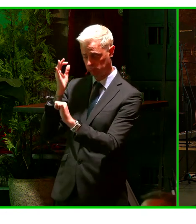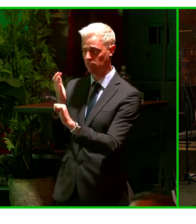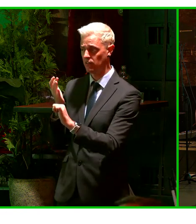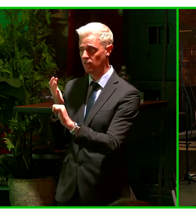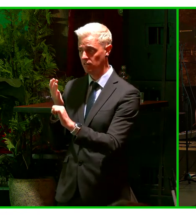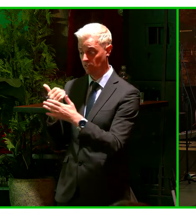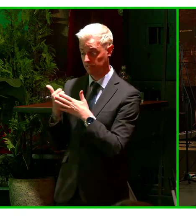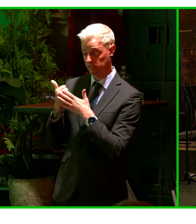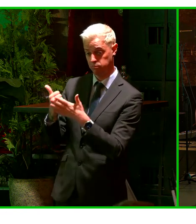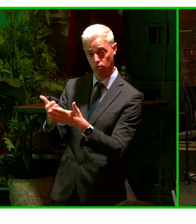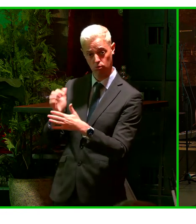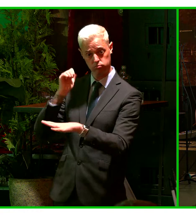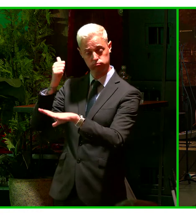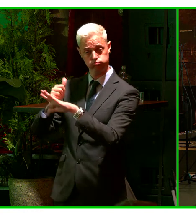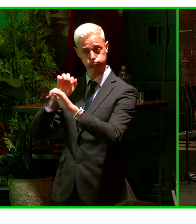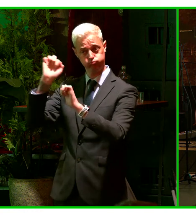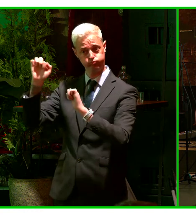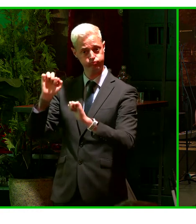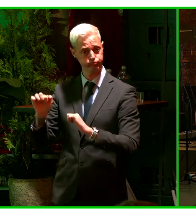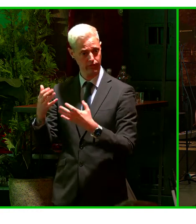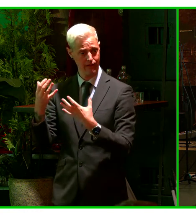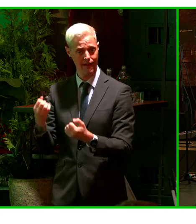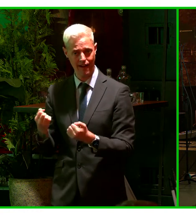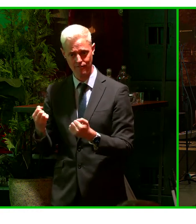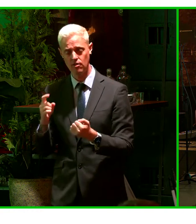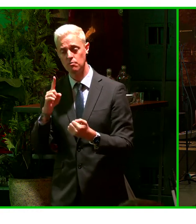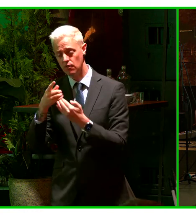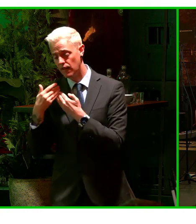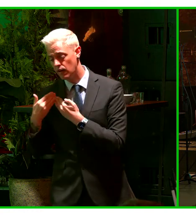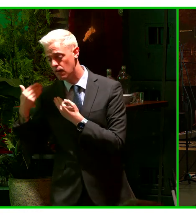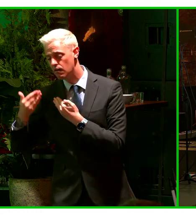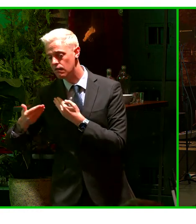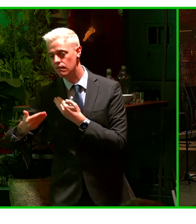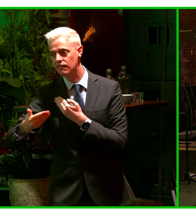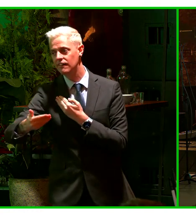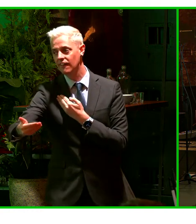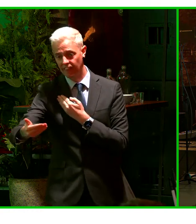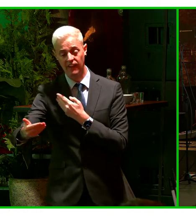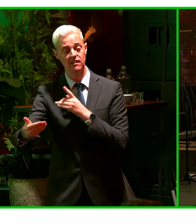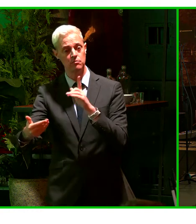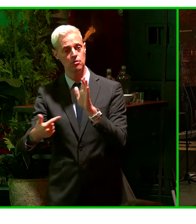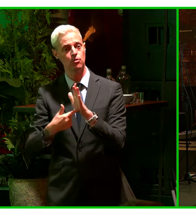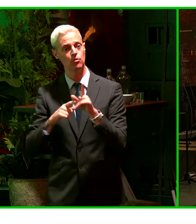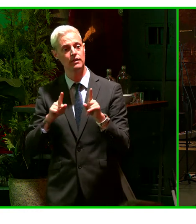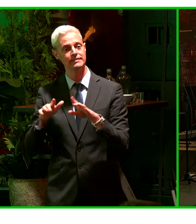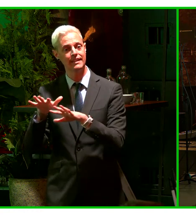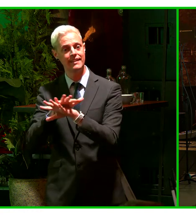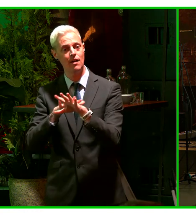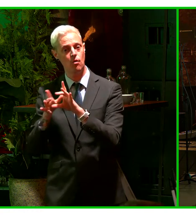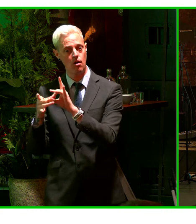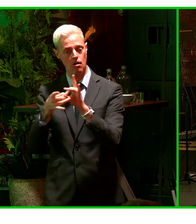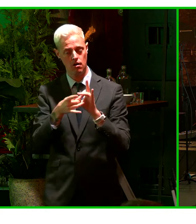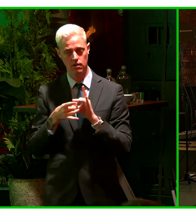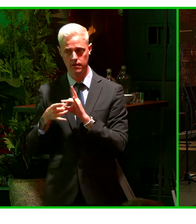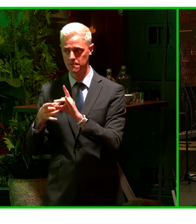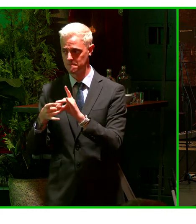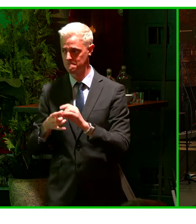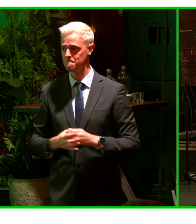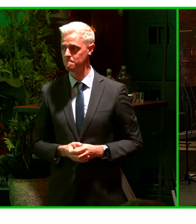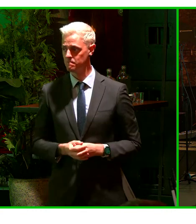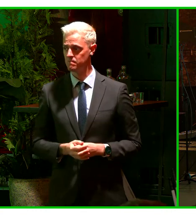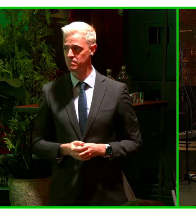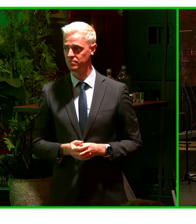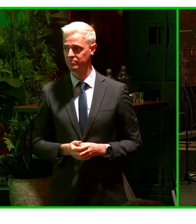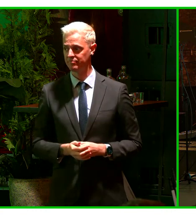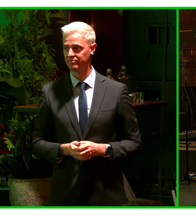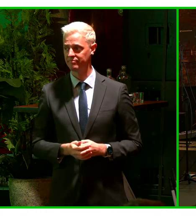support is, in the context of the generation and storage side of things, is heat networks. We haven't heard anything about that today, so I thought I'd